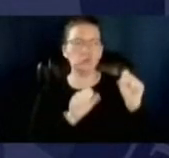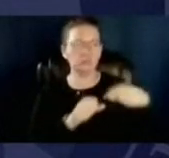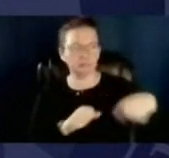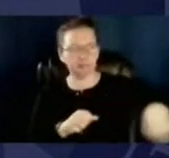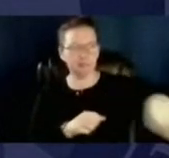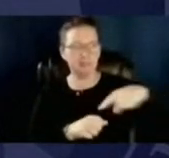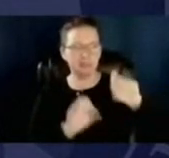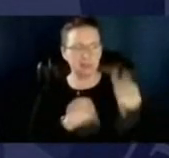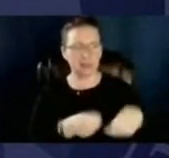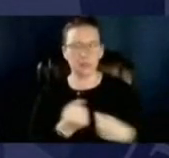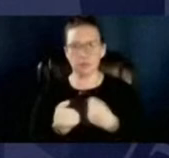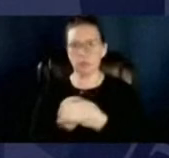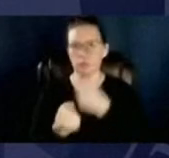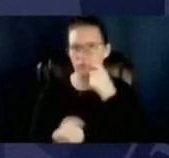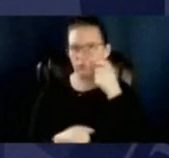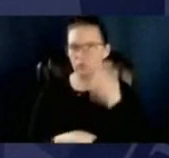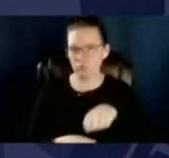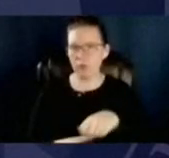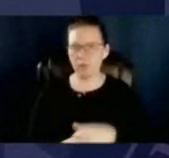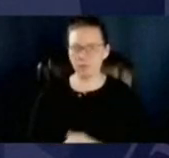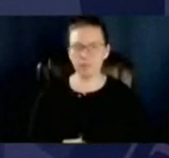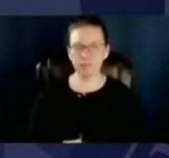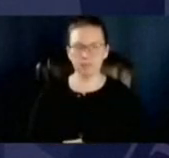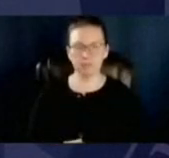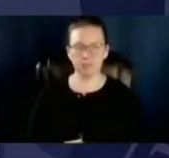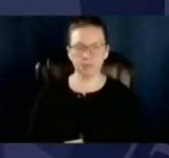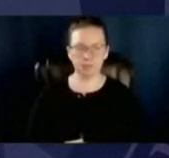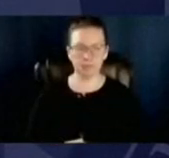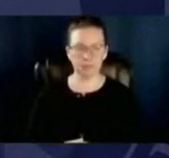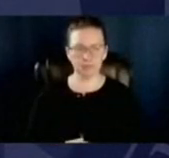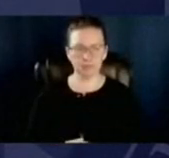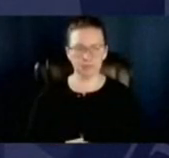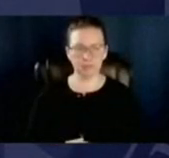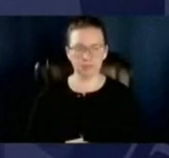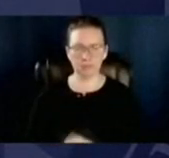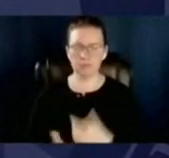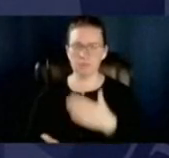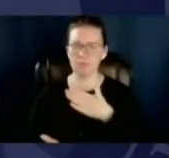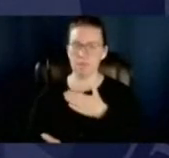needs, and we're committed to doing that. I believe there's